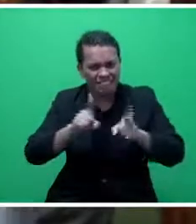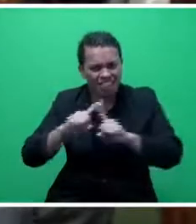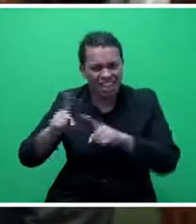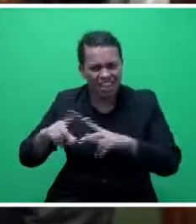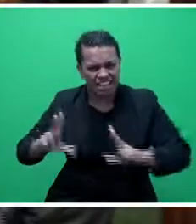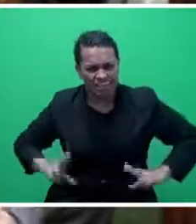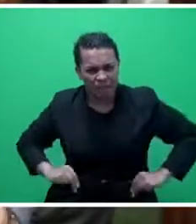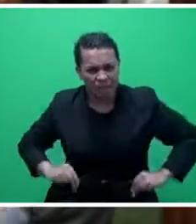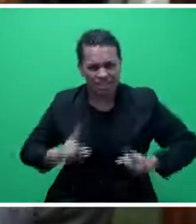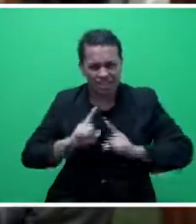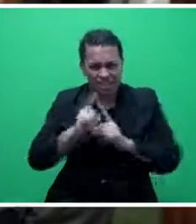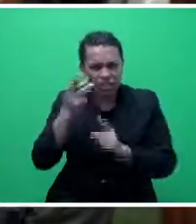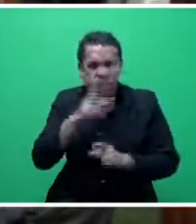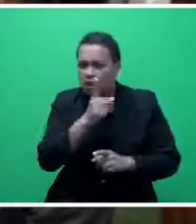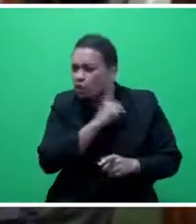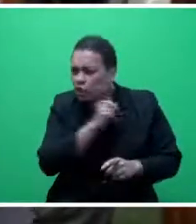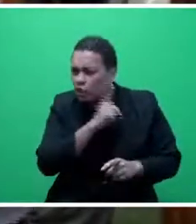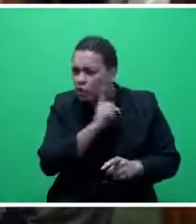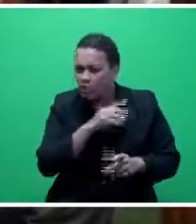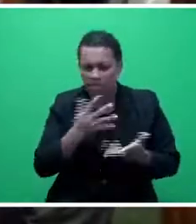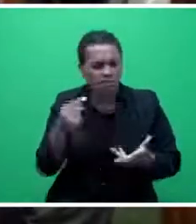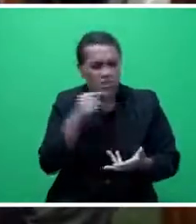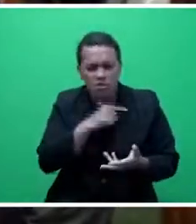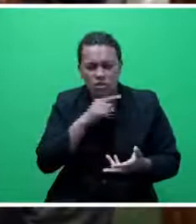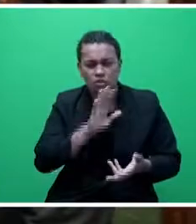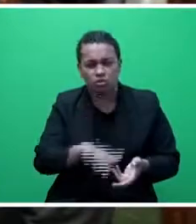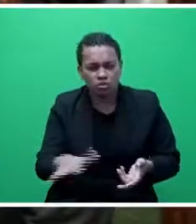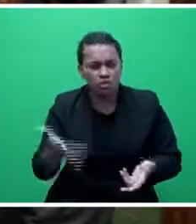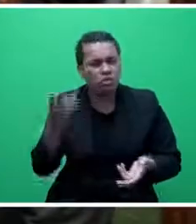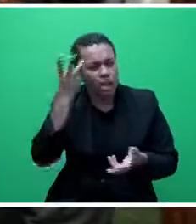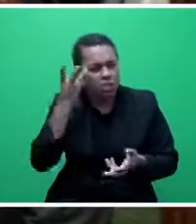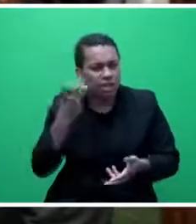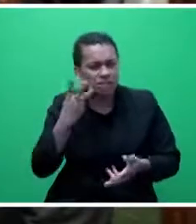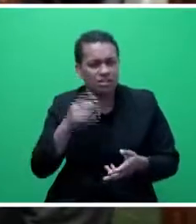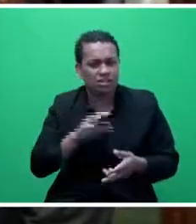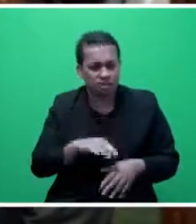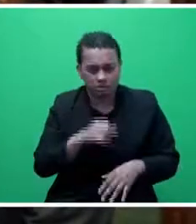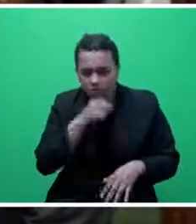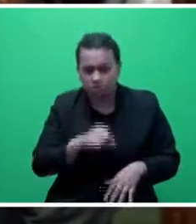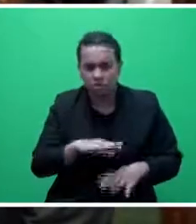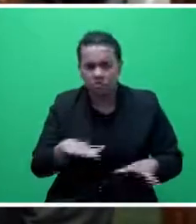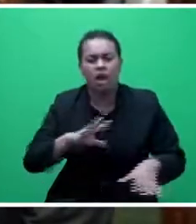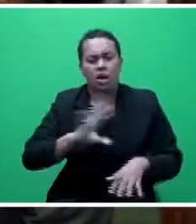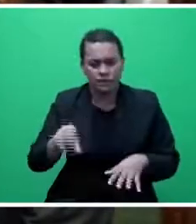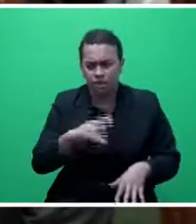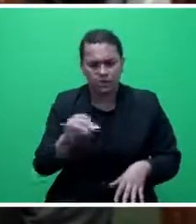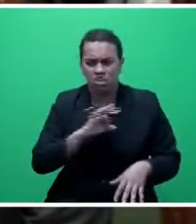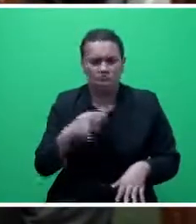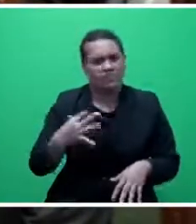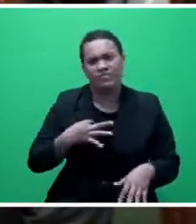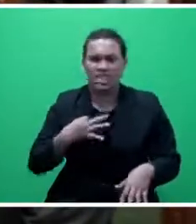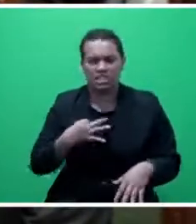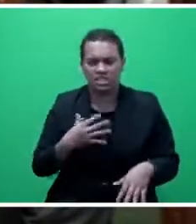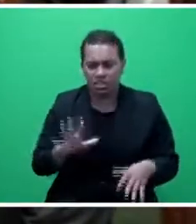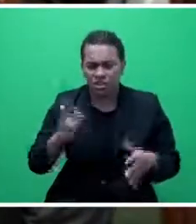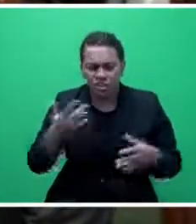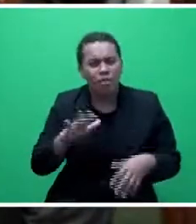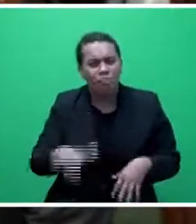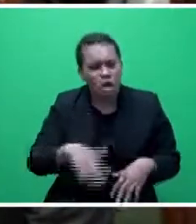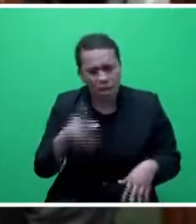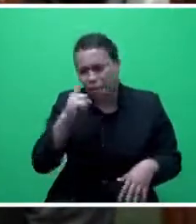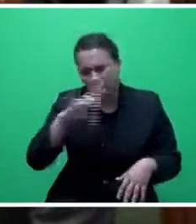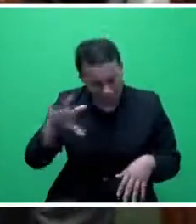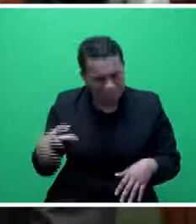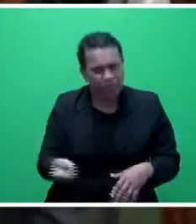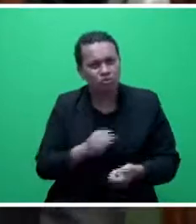for women, for men. These are everyday items. They are not luxury items. Poor people have to wash